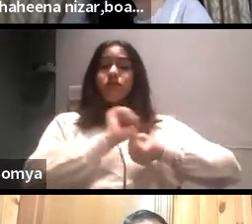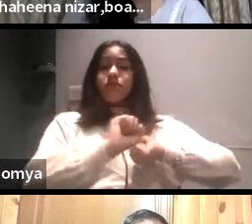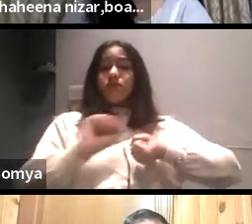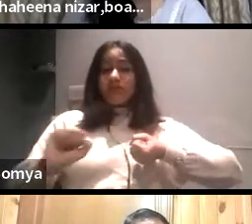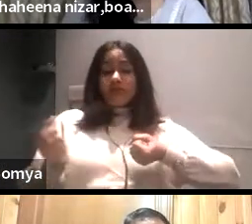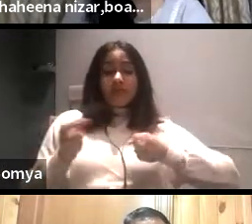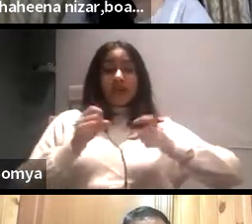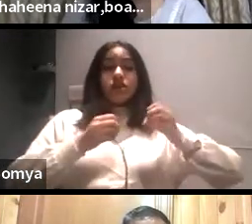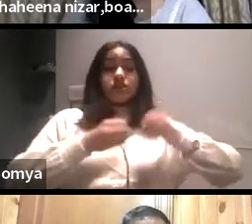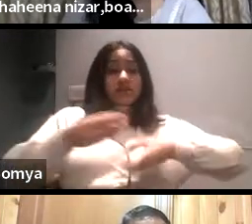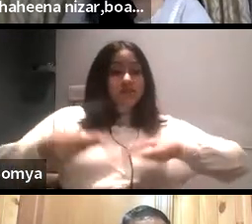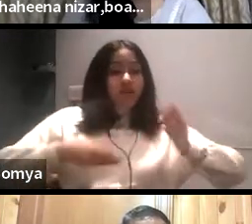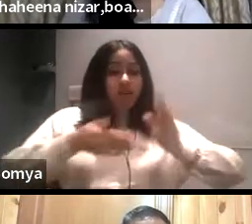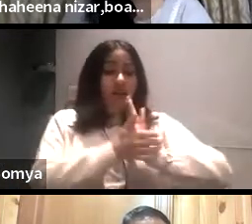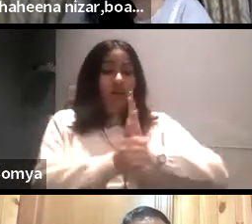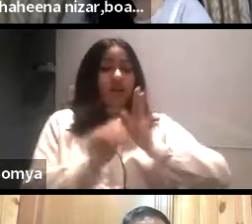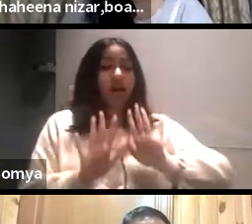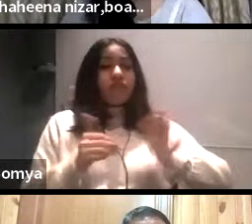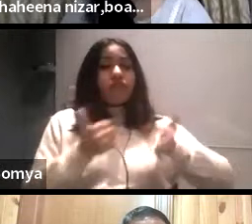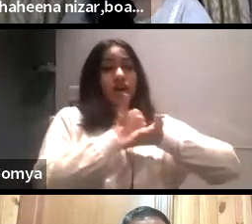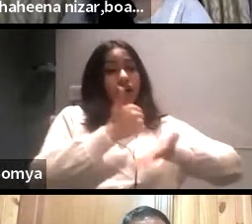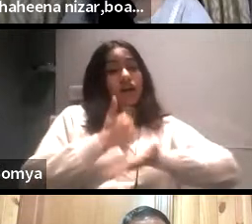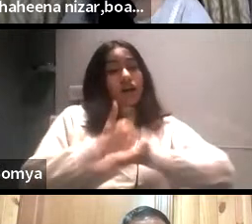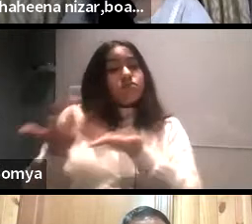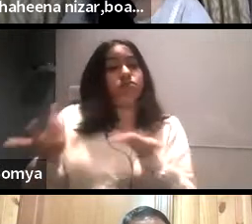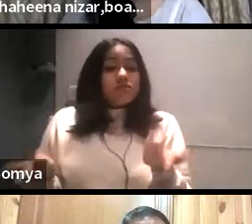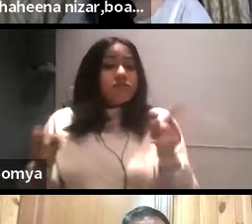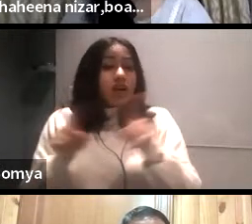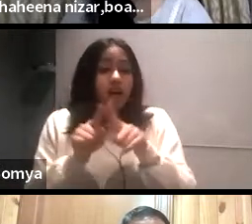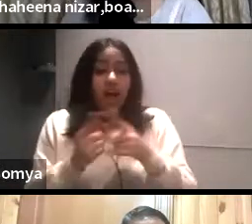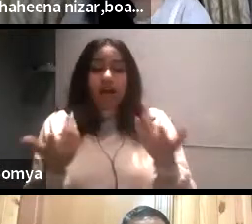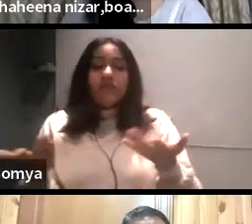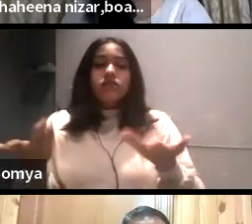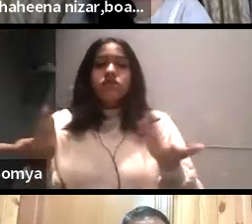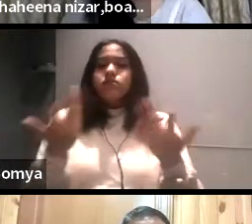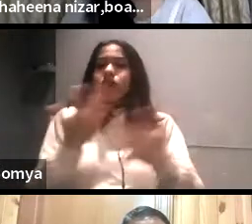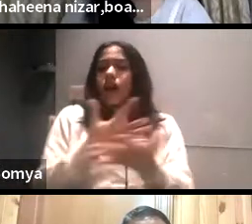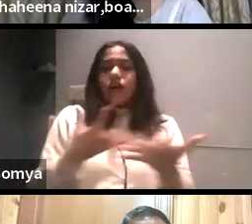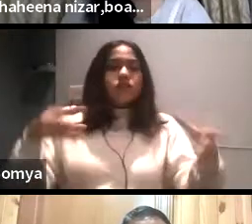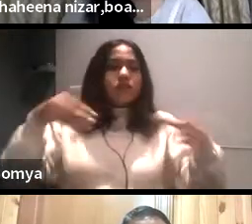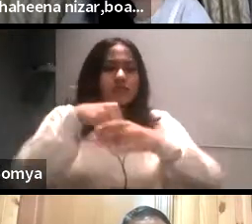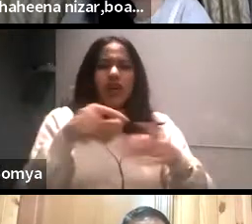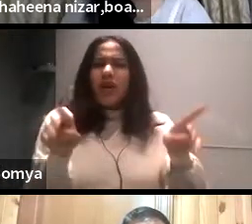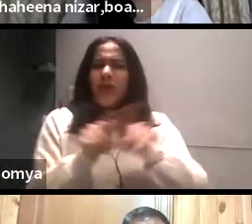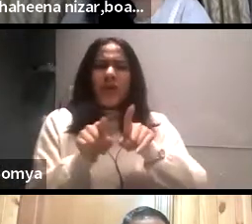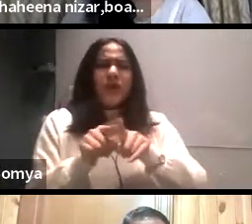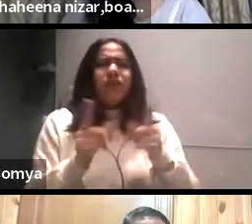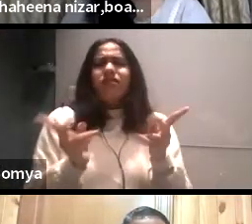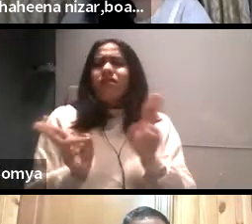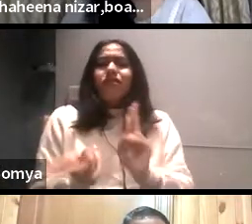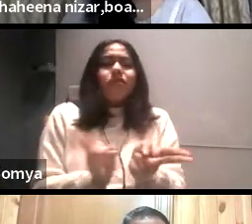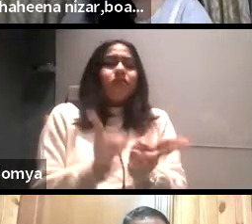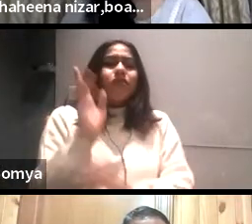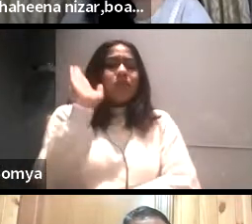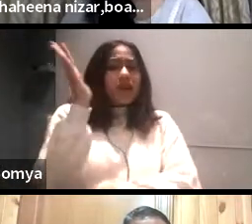them. Help them to participate in exhibitions, normal exhibitions, have